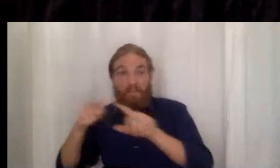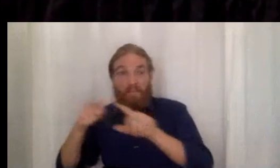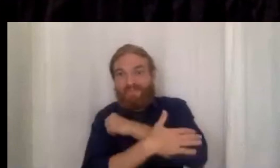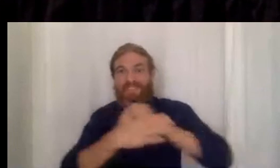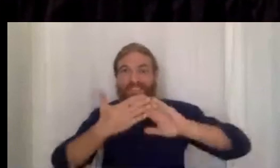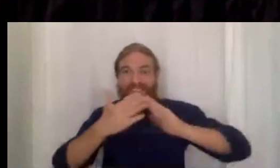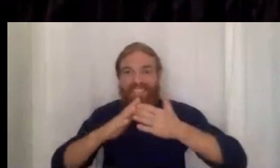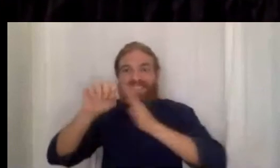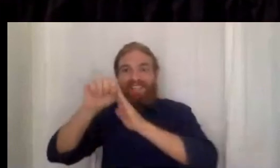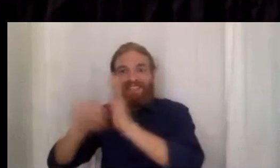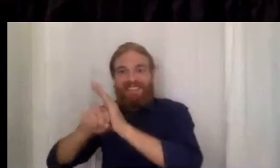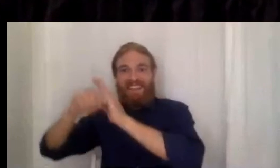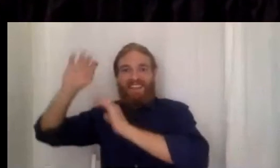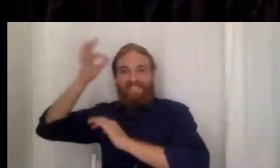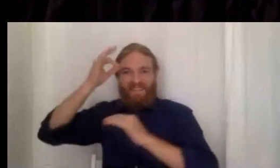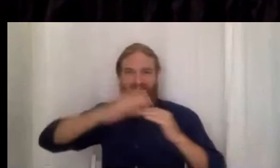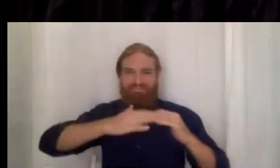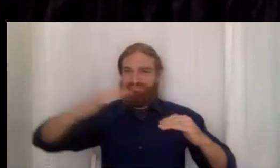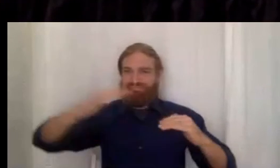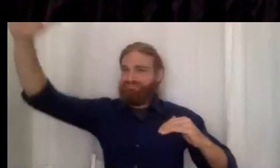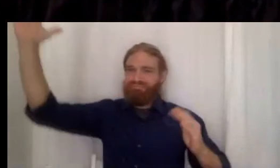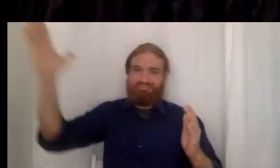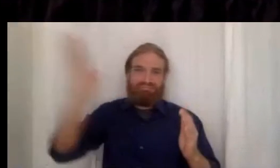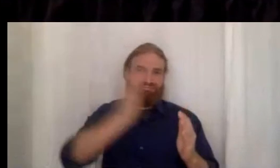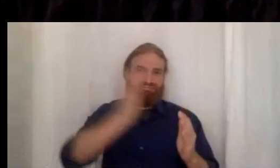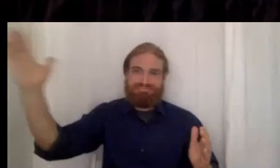and the work that my team is doing.